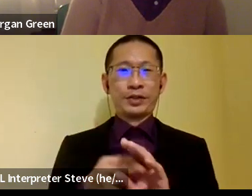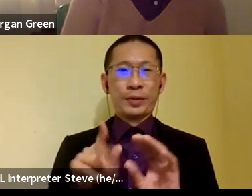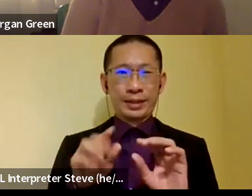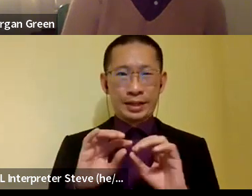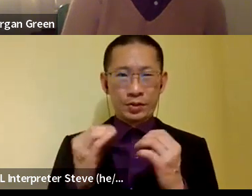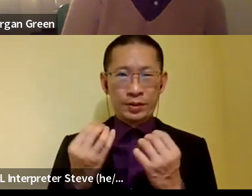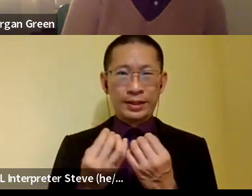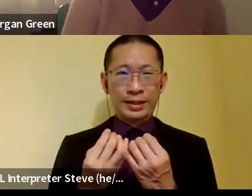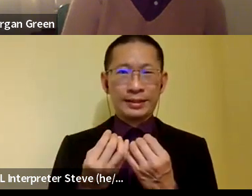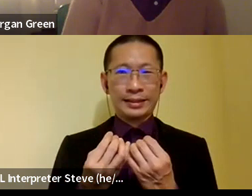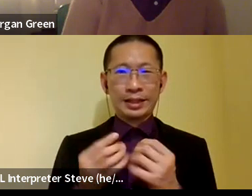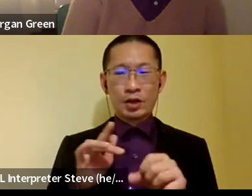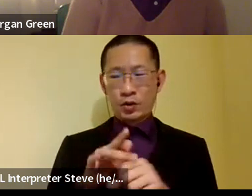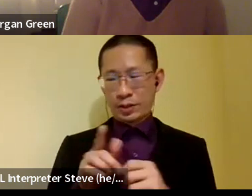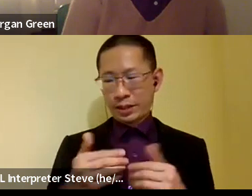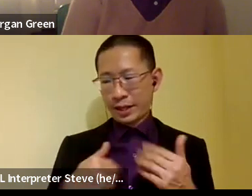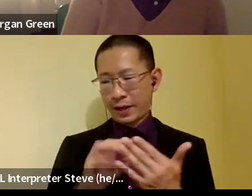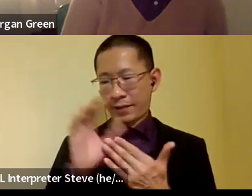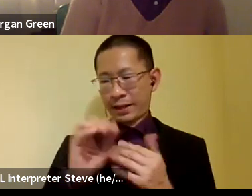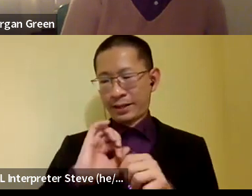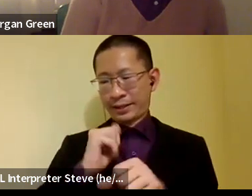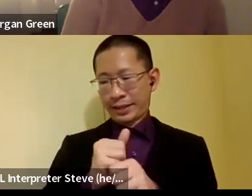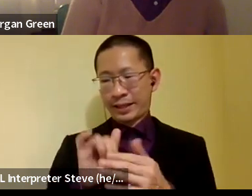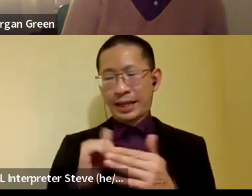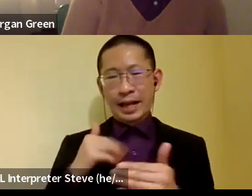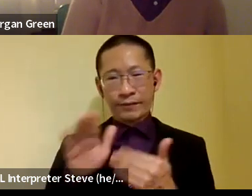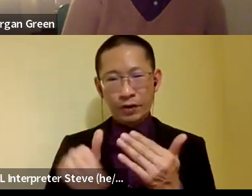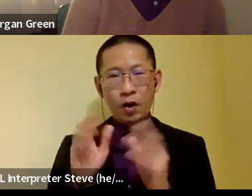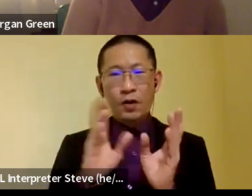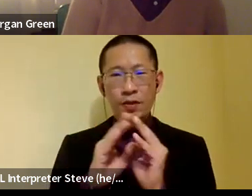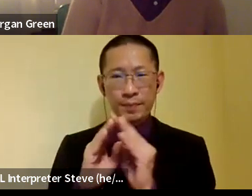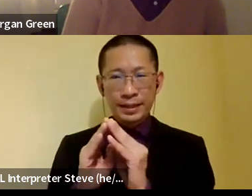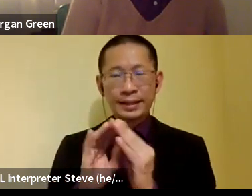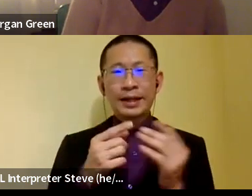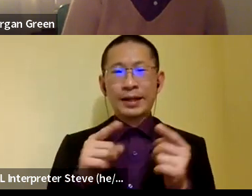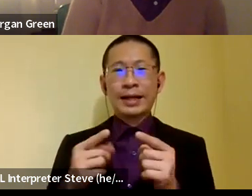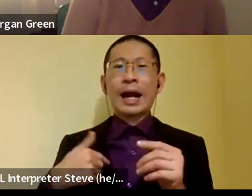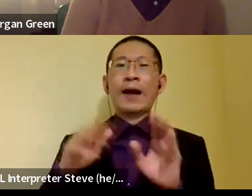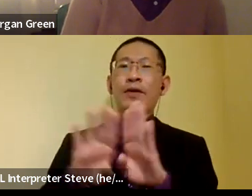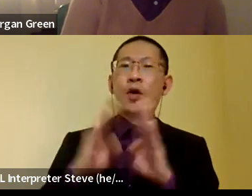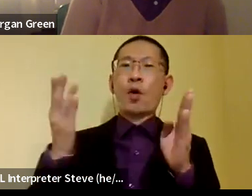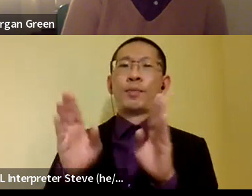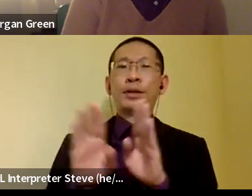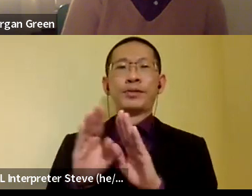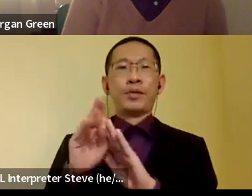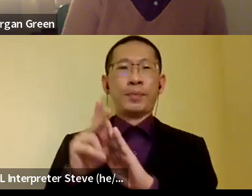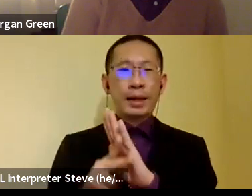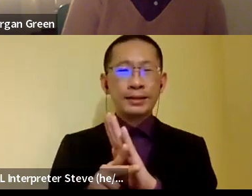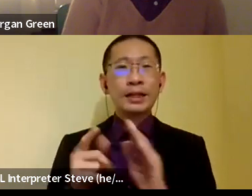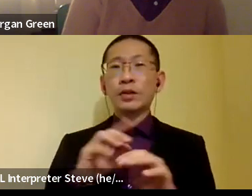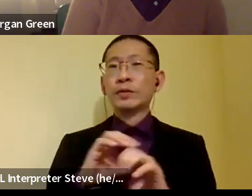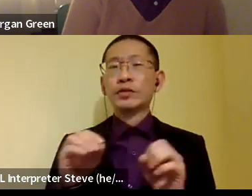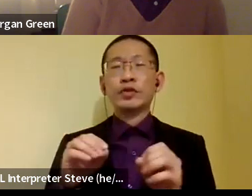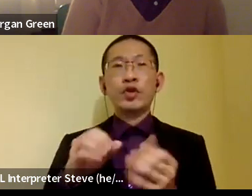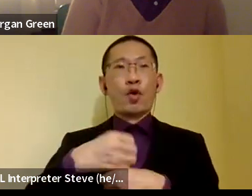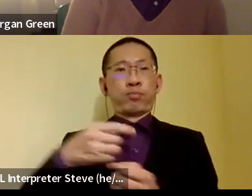organization, early on there was a calendar set up that had all of the meetings that were occurring, and there was an open door policy. So because there were no deliverables